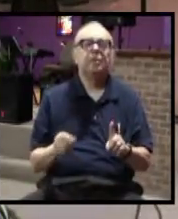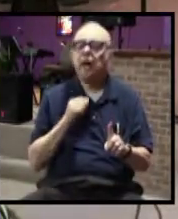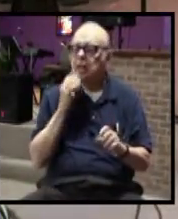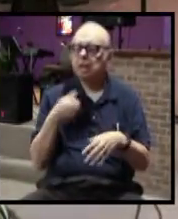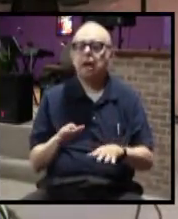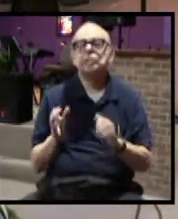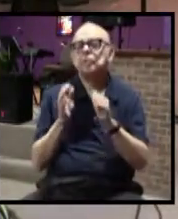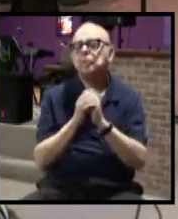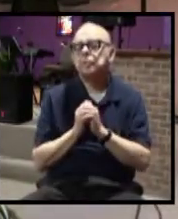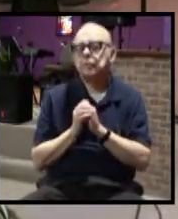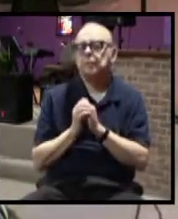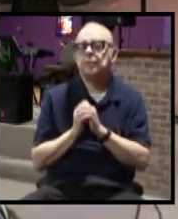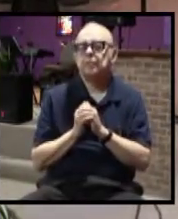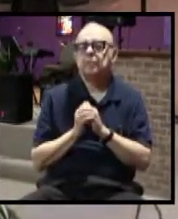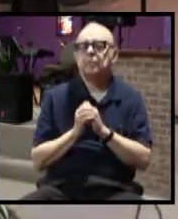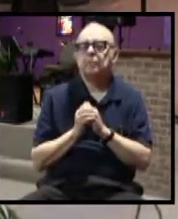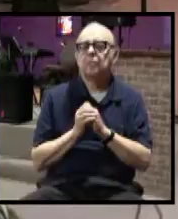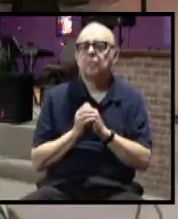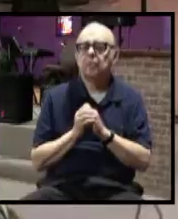They weren't allowed to worship.